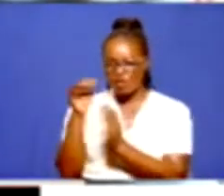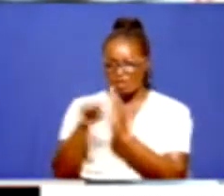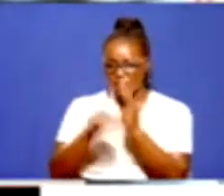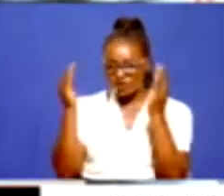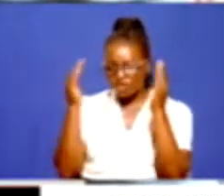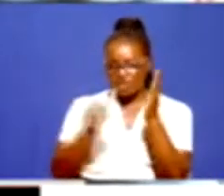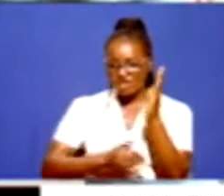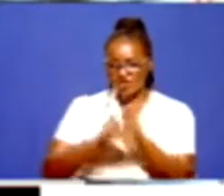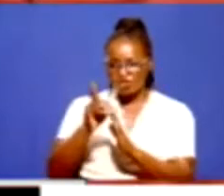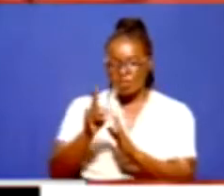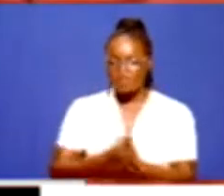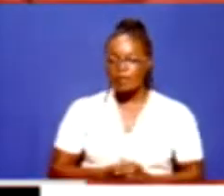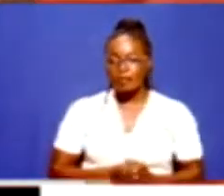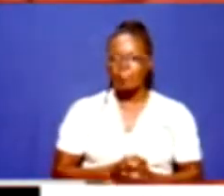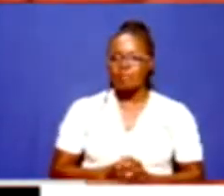development.